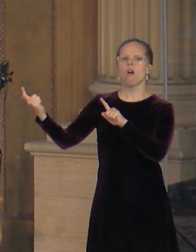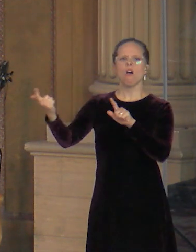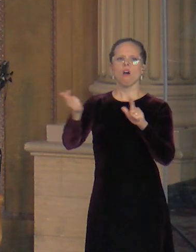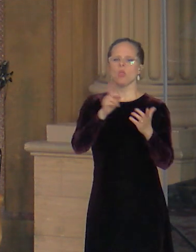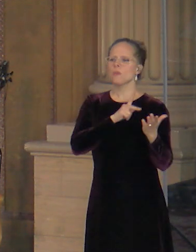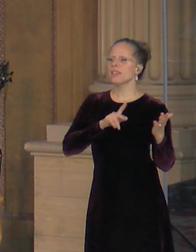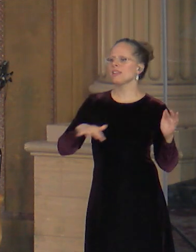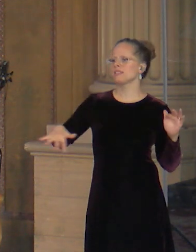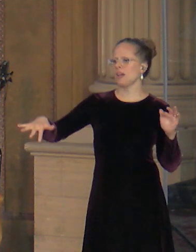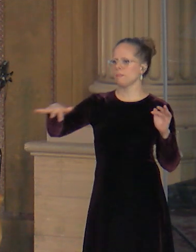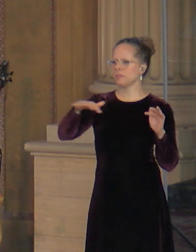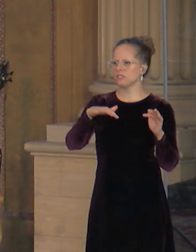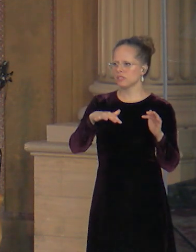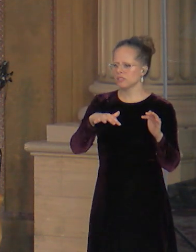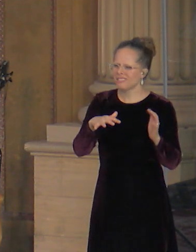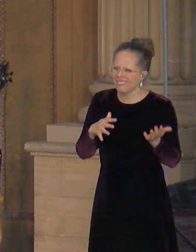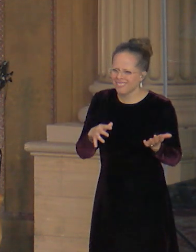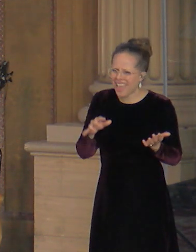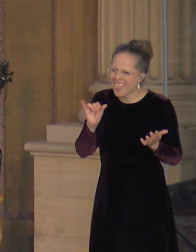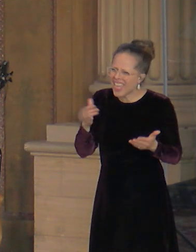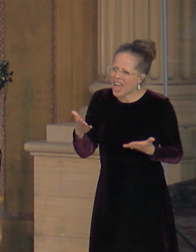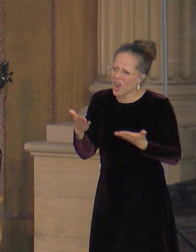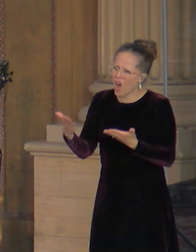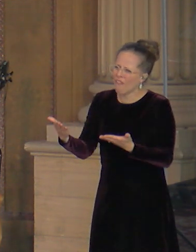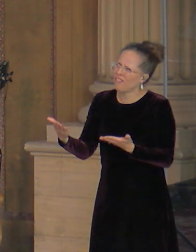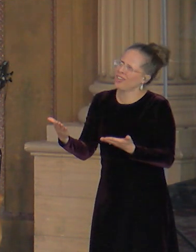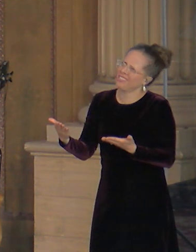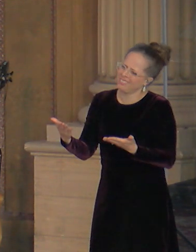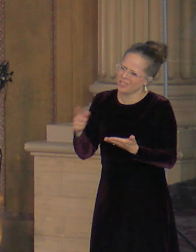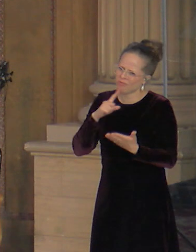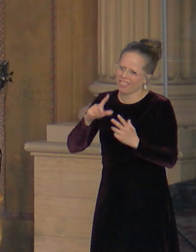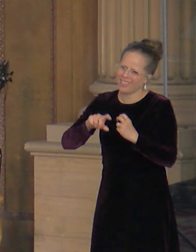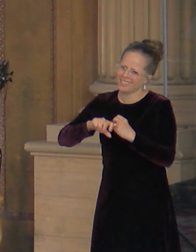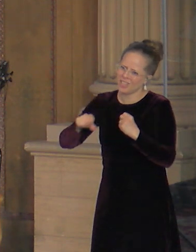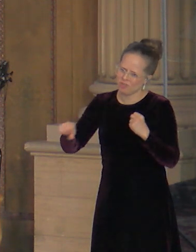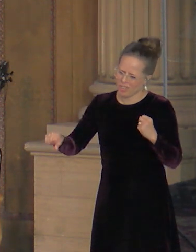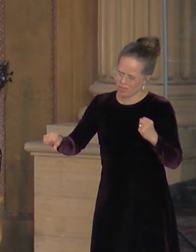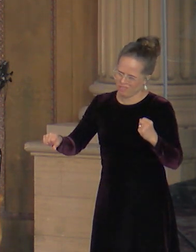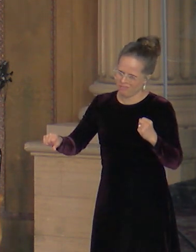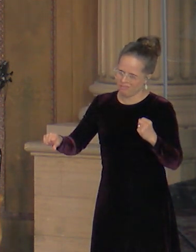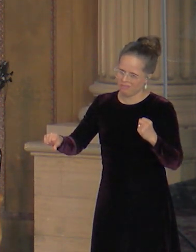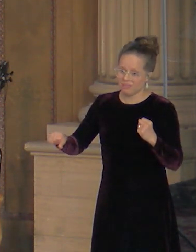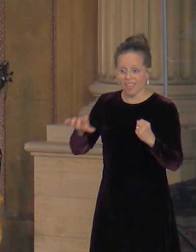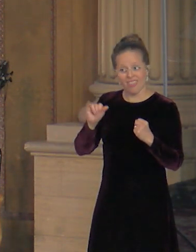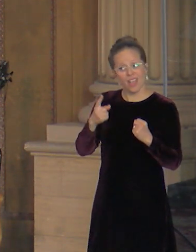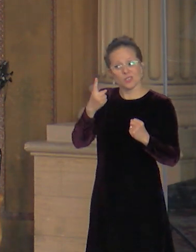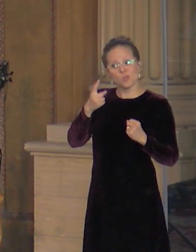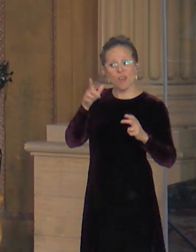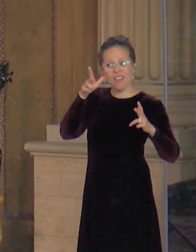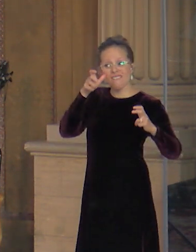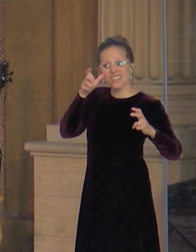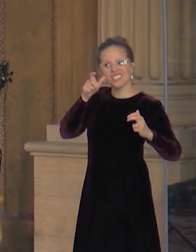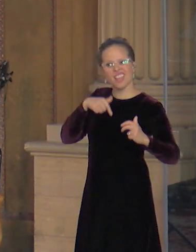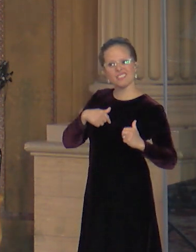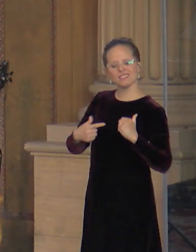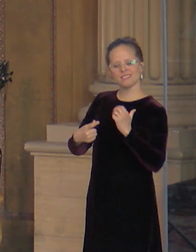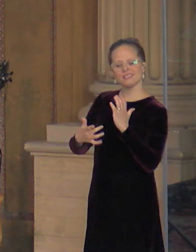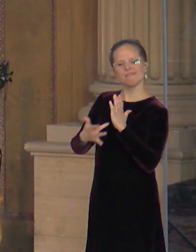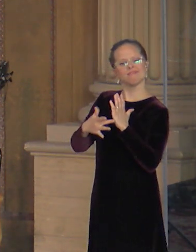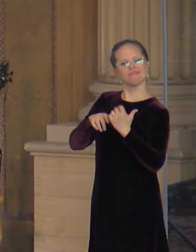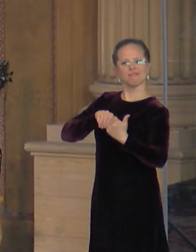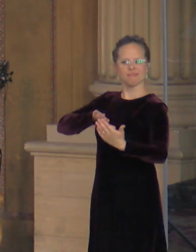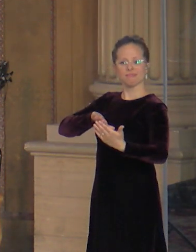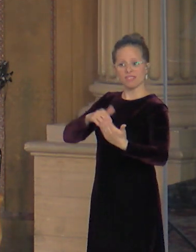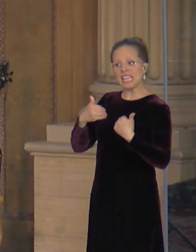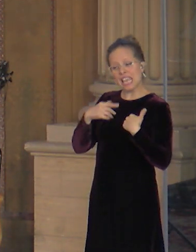which is an exaggerated offer and this is another one of Satan's tactics Satan does have real power and real